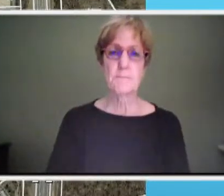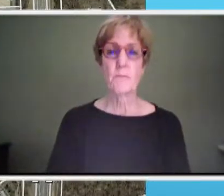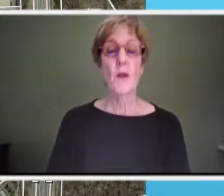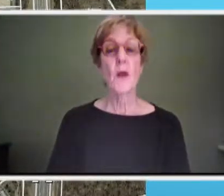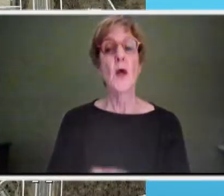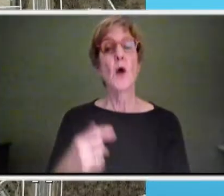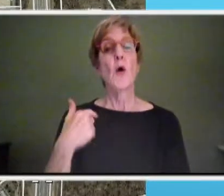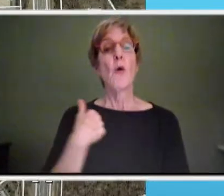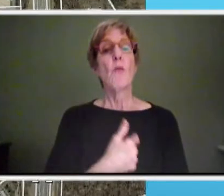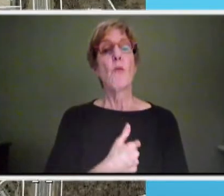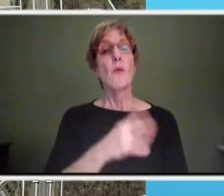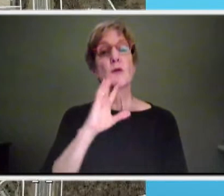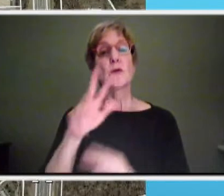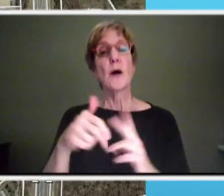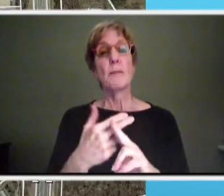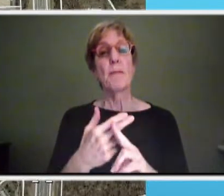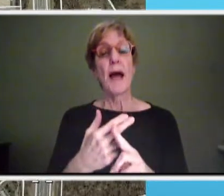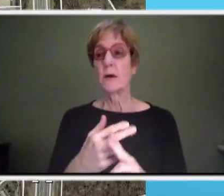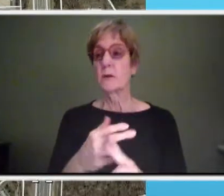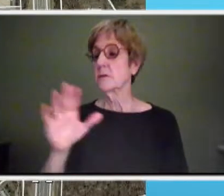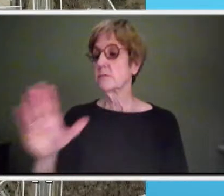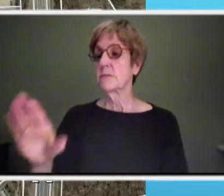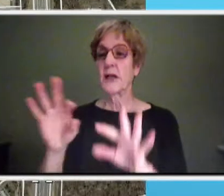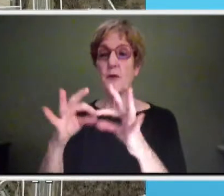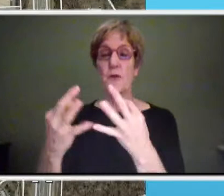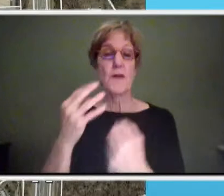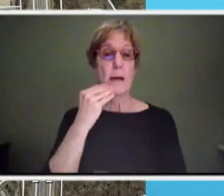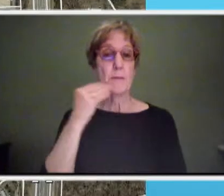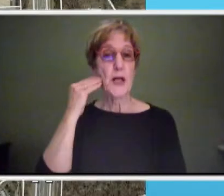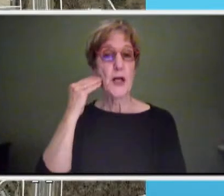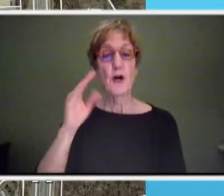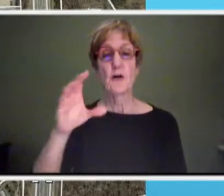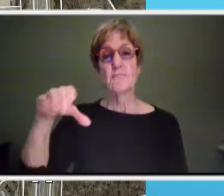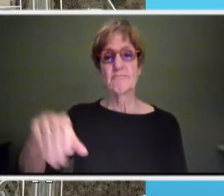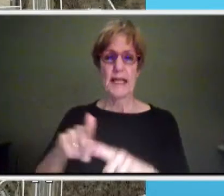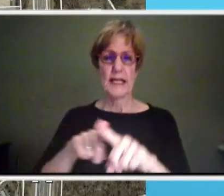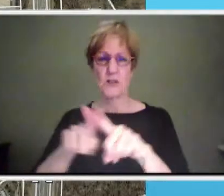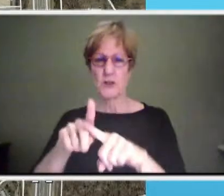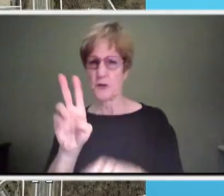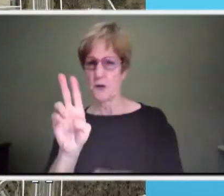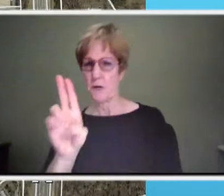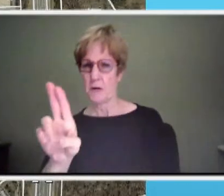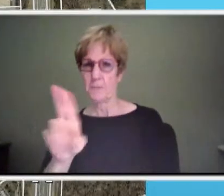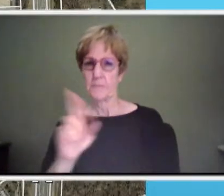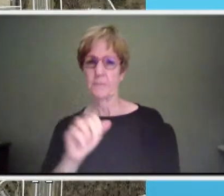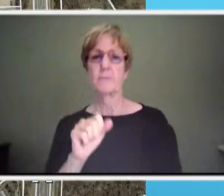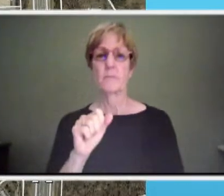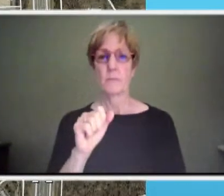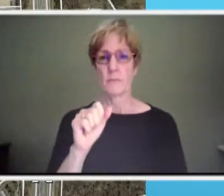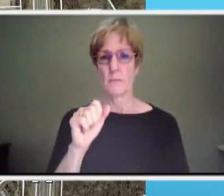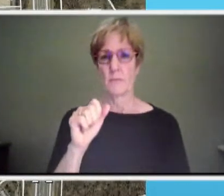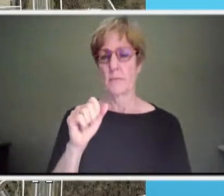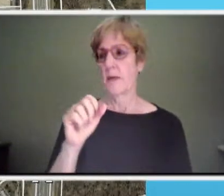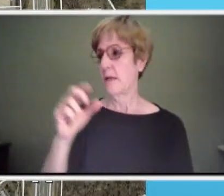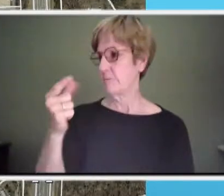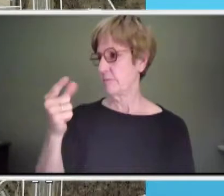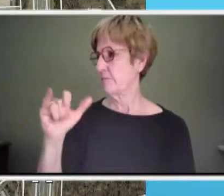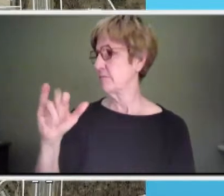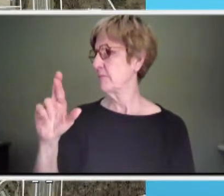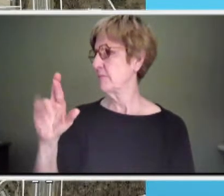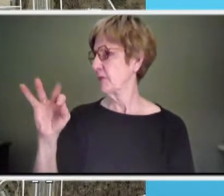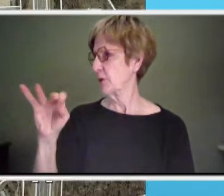about is really the home place of their family, which has the star on it, and I'll let the Griffins give you some of that